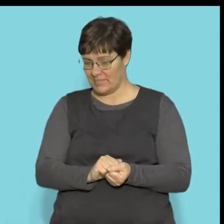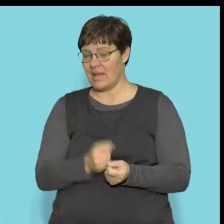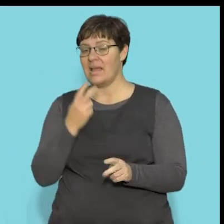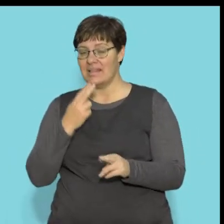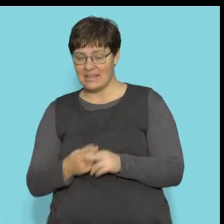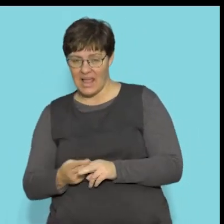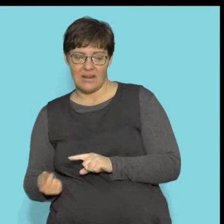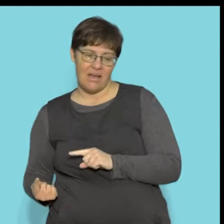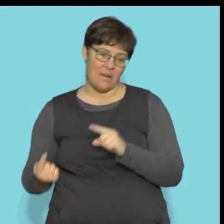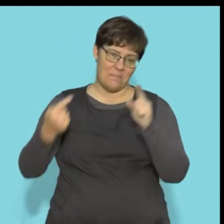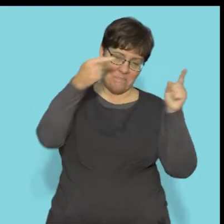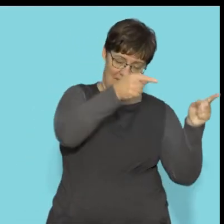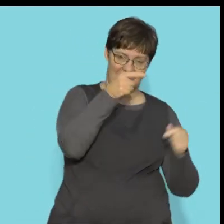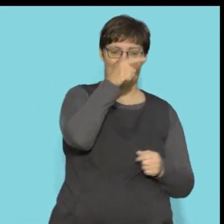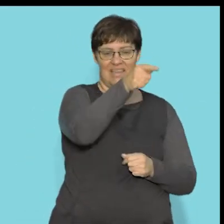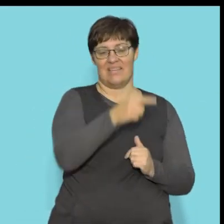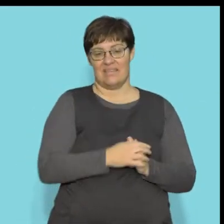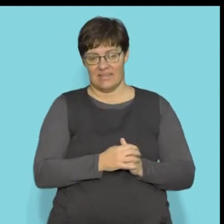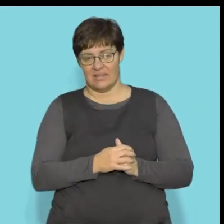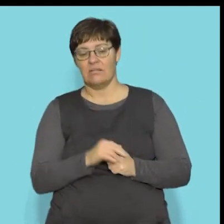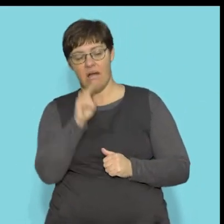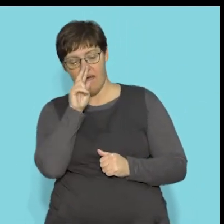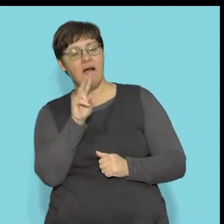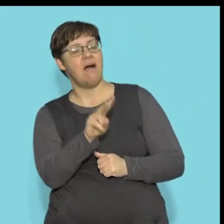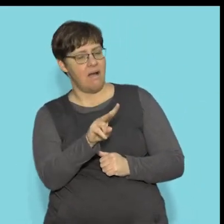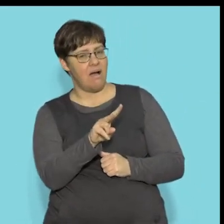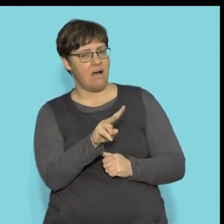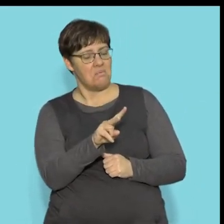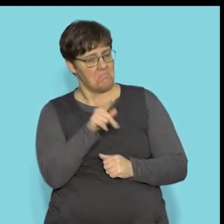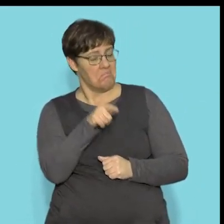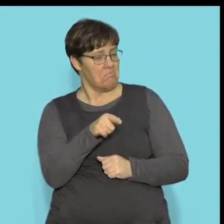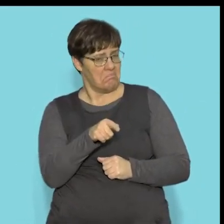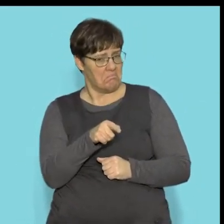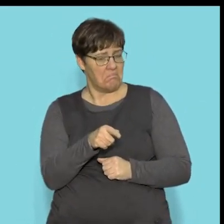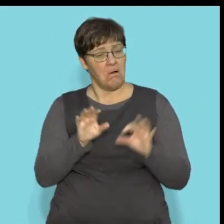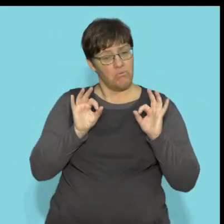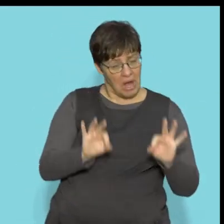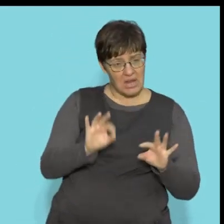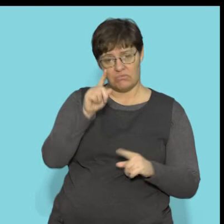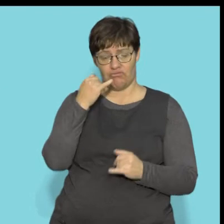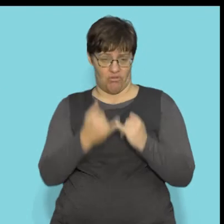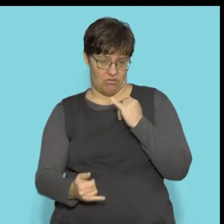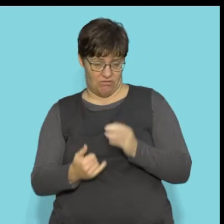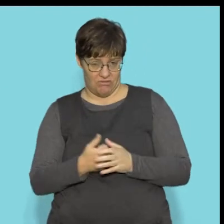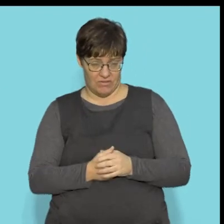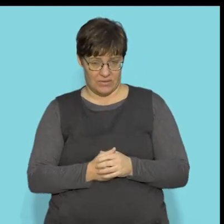you can then relate back to your hypothesis to see whether your hypothesis was correct or